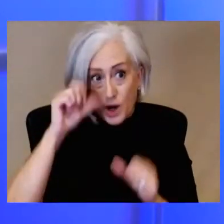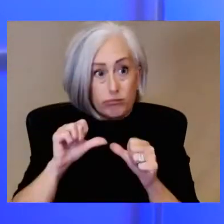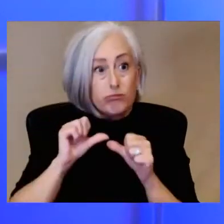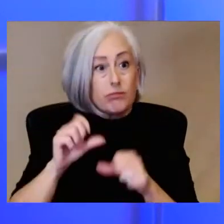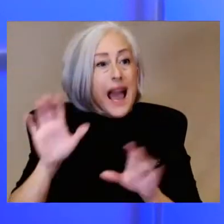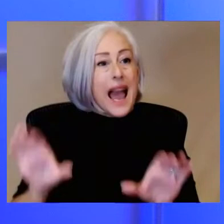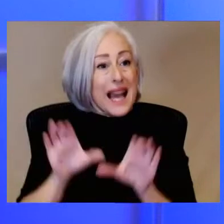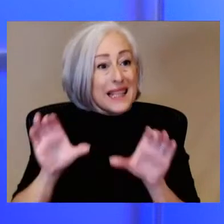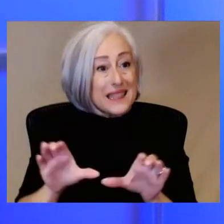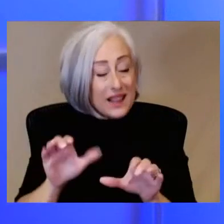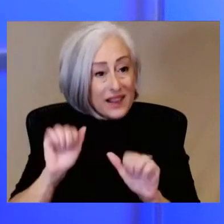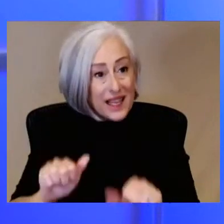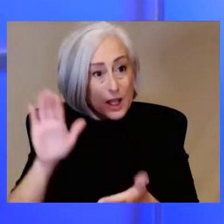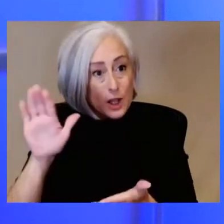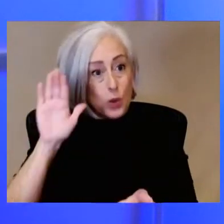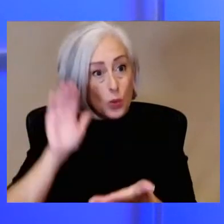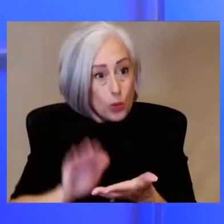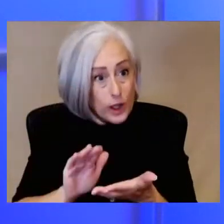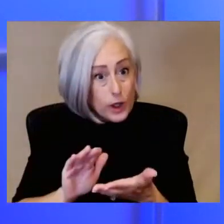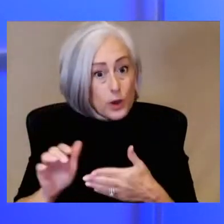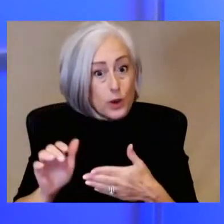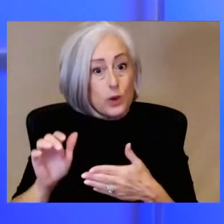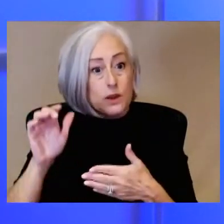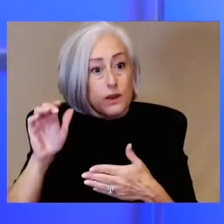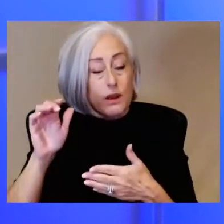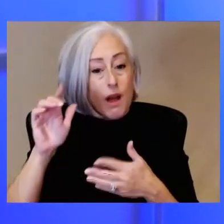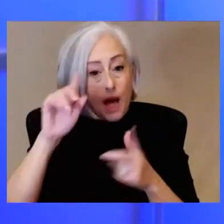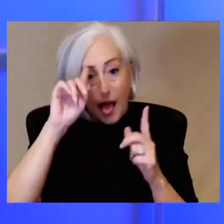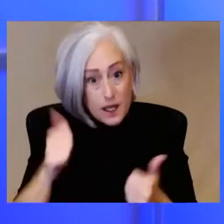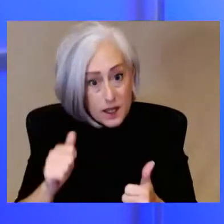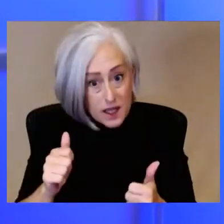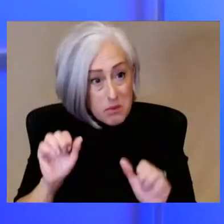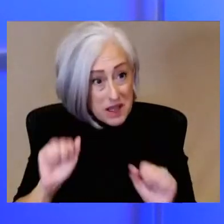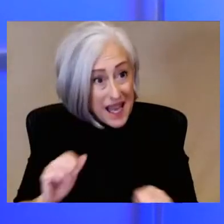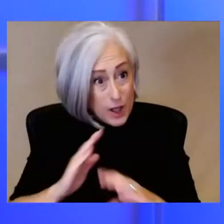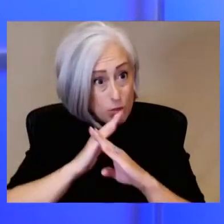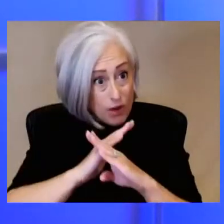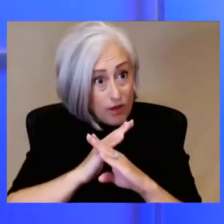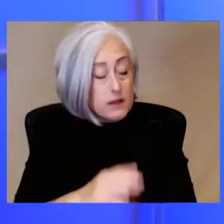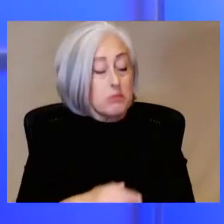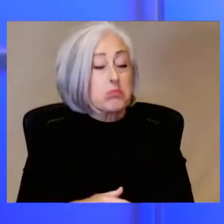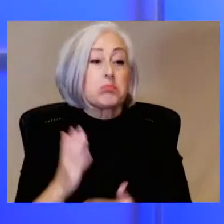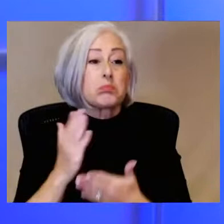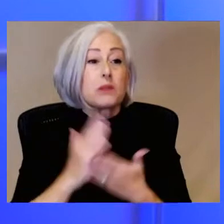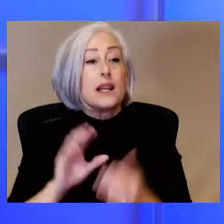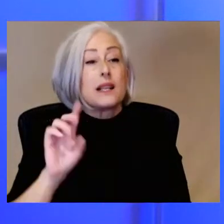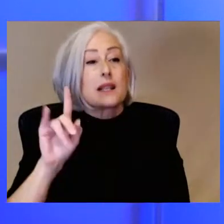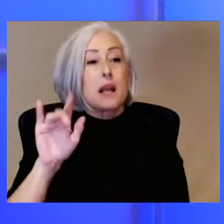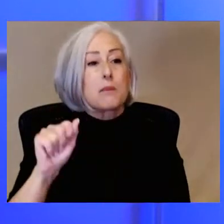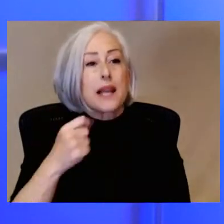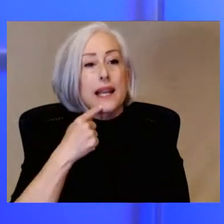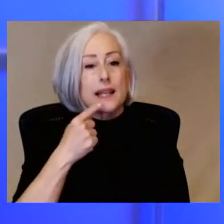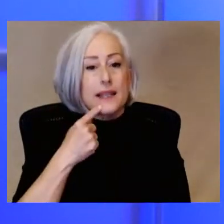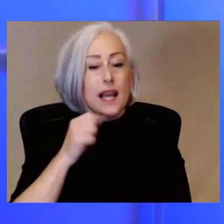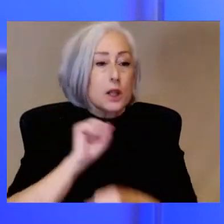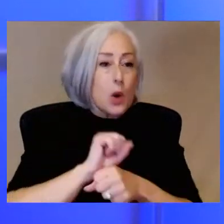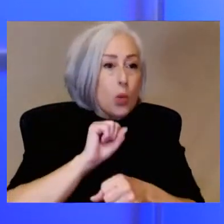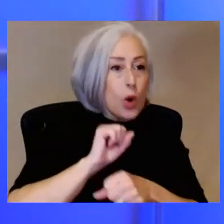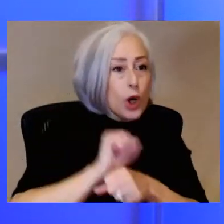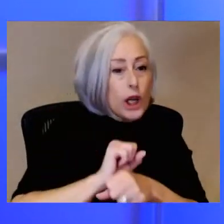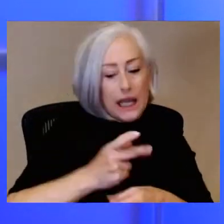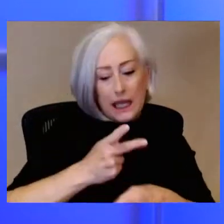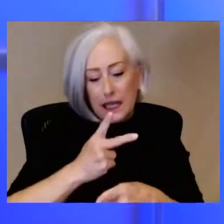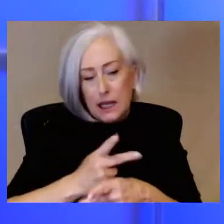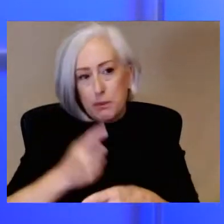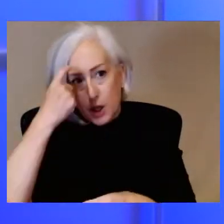can you slow things down or prevent it? And there's some data that suggests working and keeping your brain really active